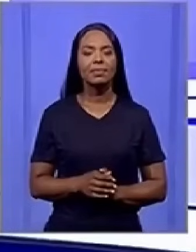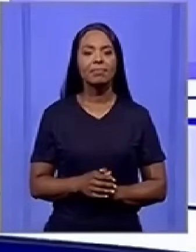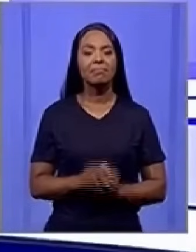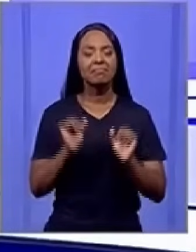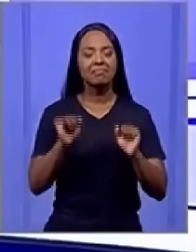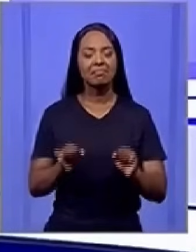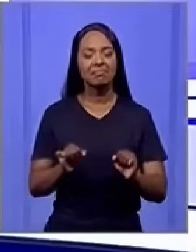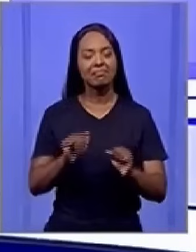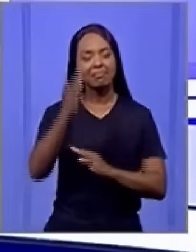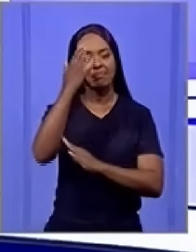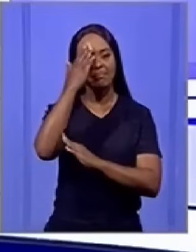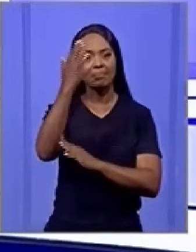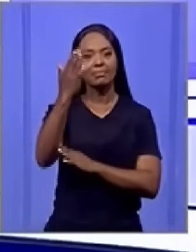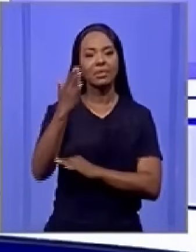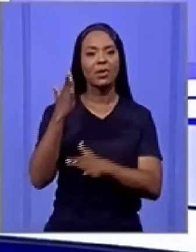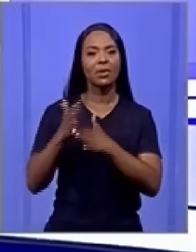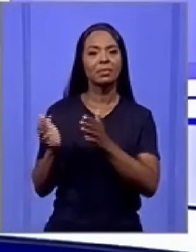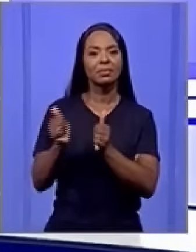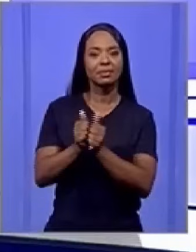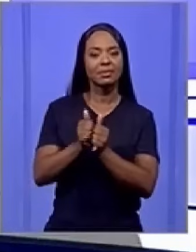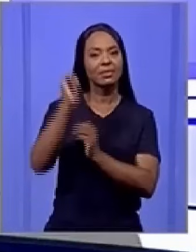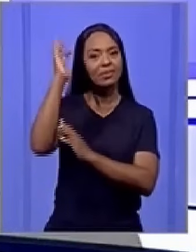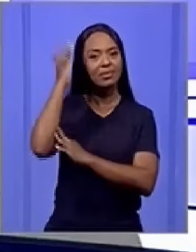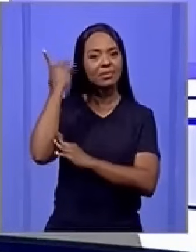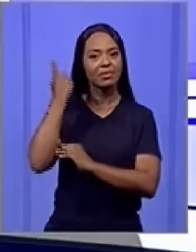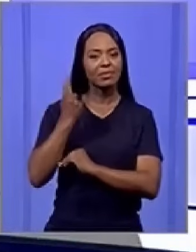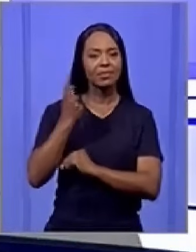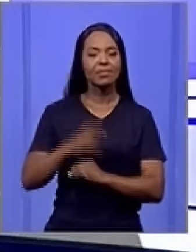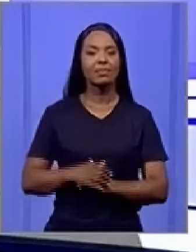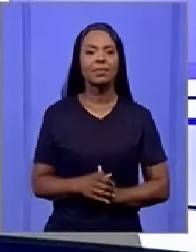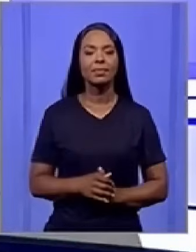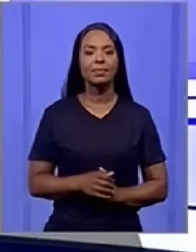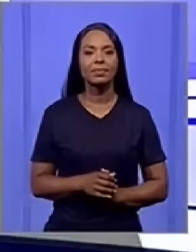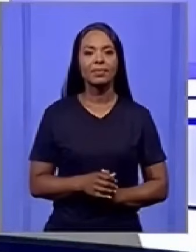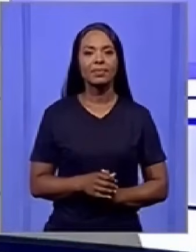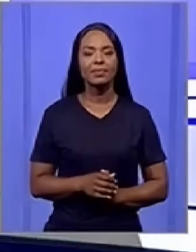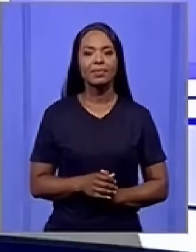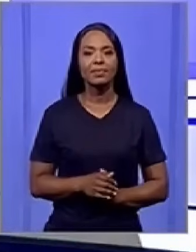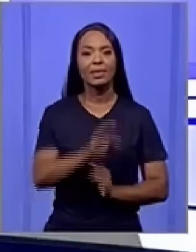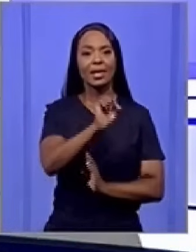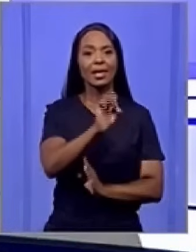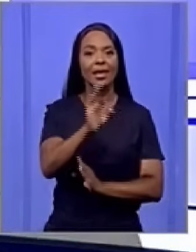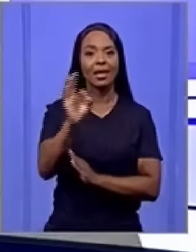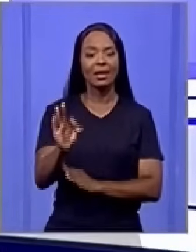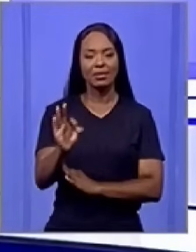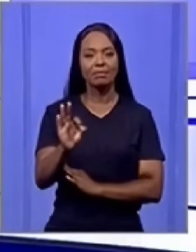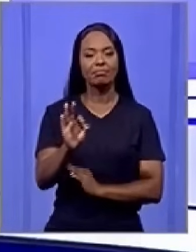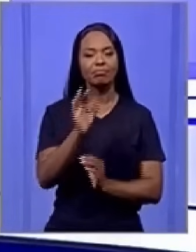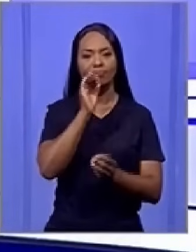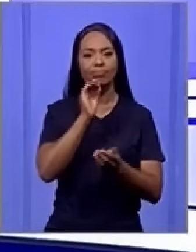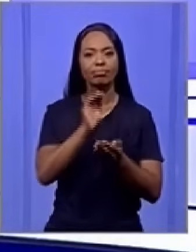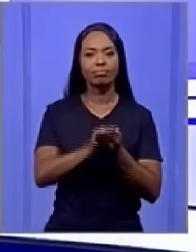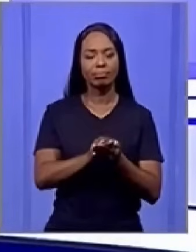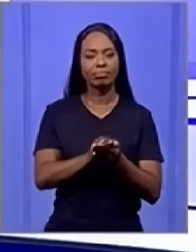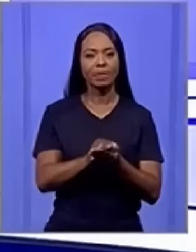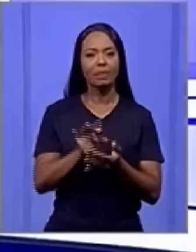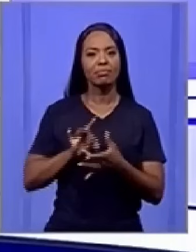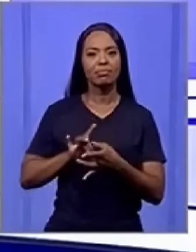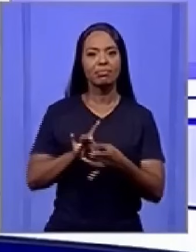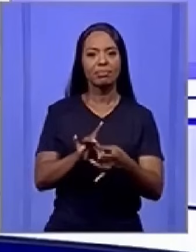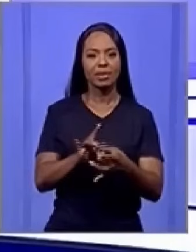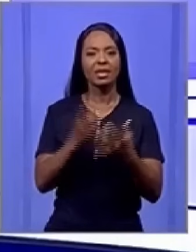Bagešo thobela ke na le mošomi mmogo Tryphon Santswelengwe. EFF e dirile kano ya go emela